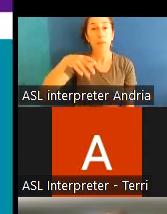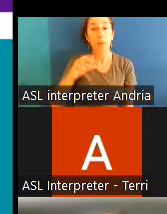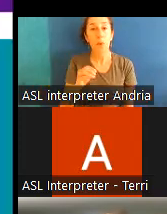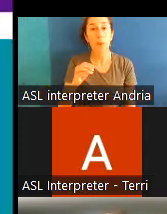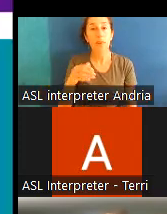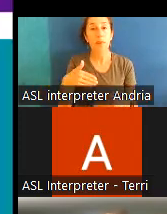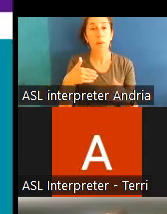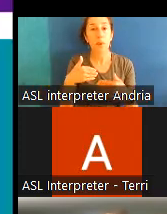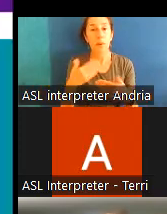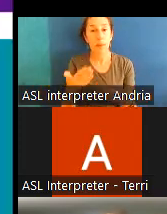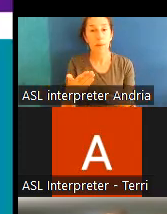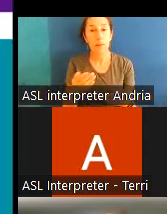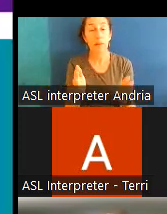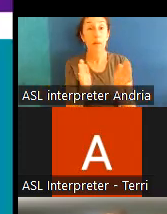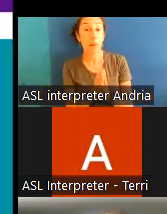32,733 were requested.